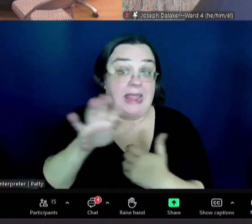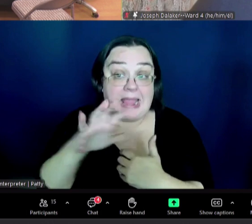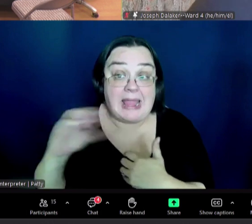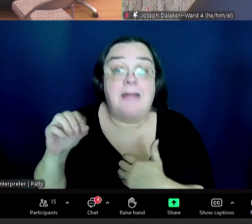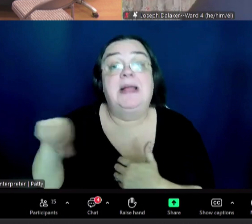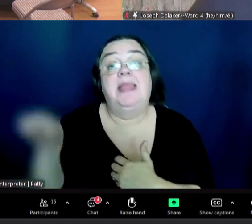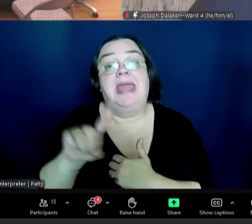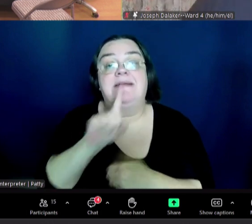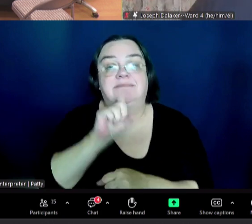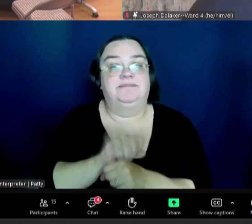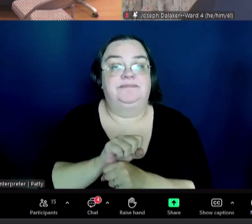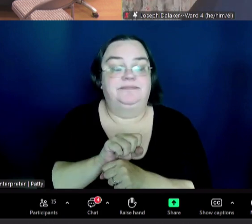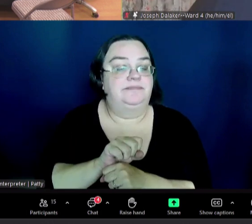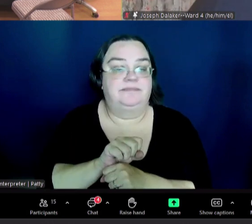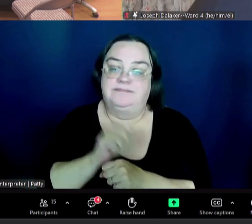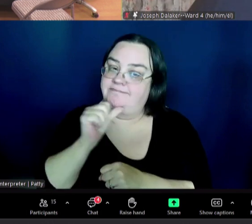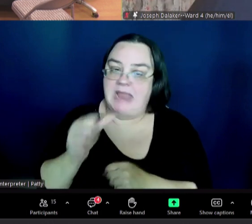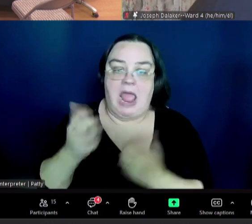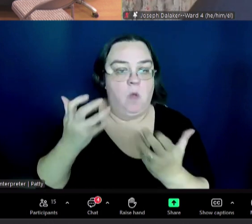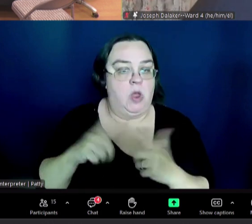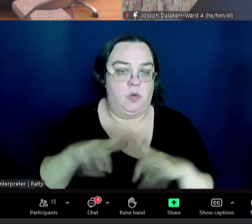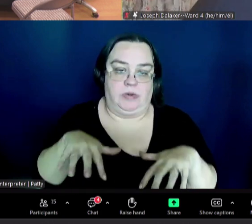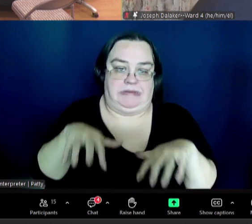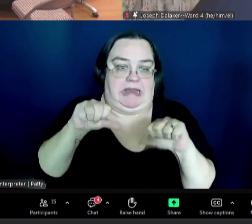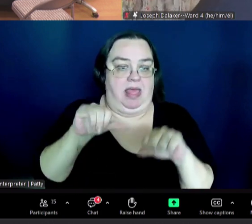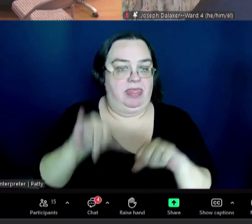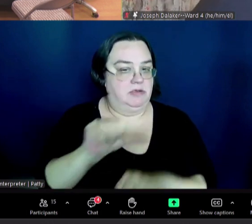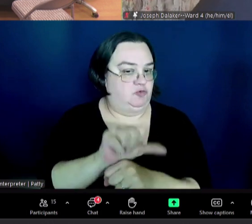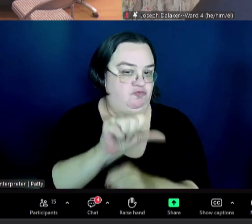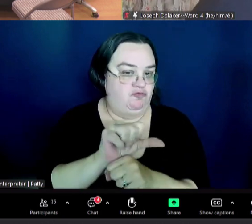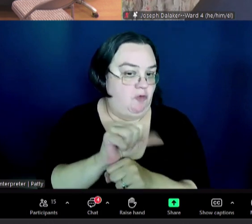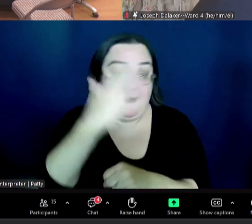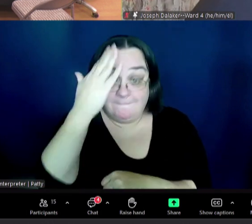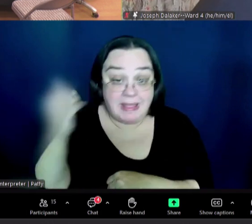actually not wanted to take on this job because they didn't want to